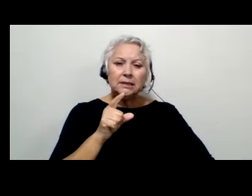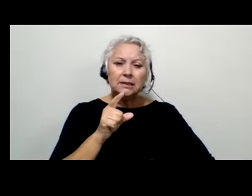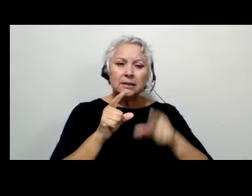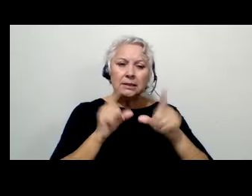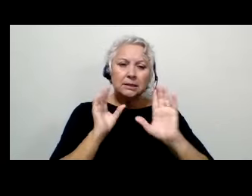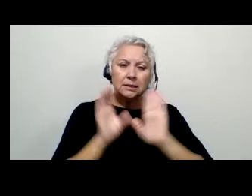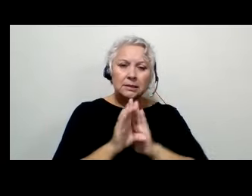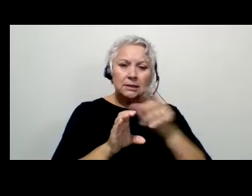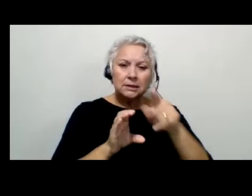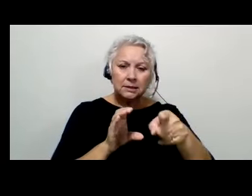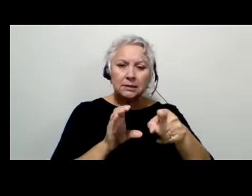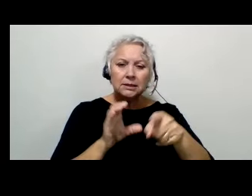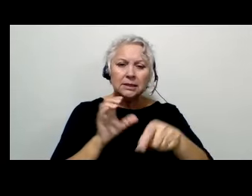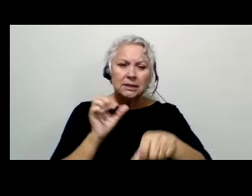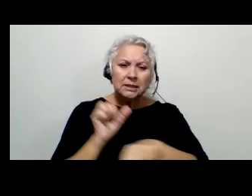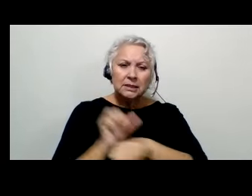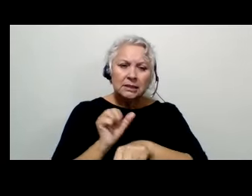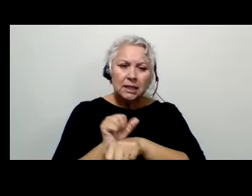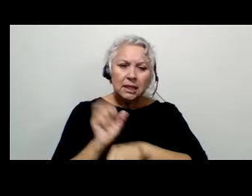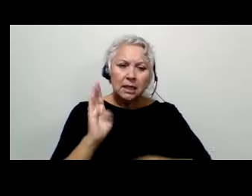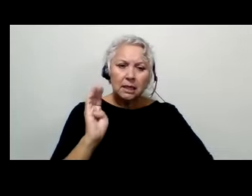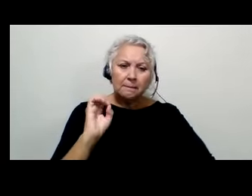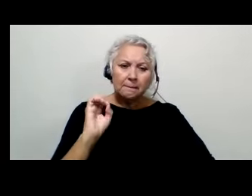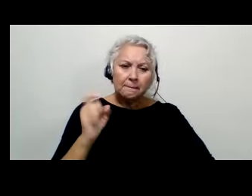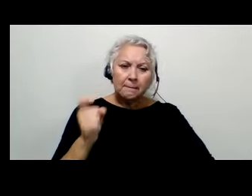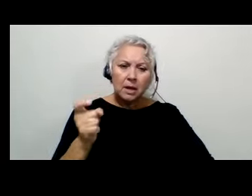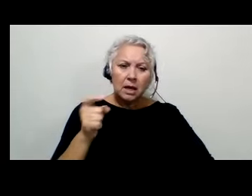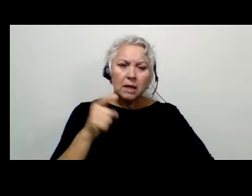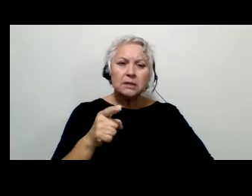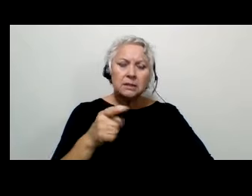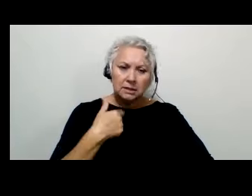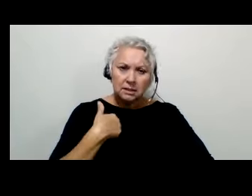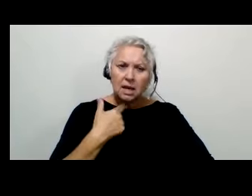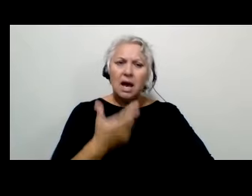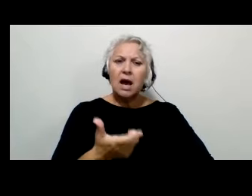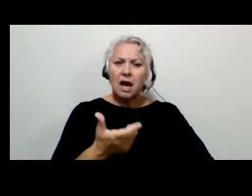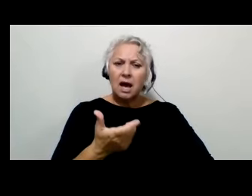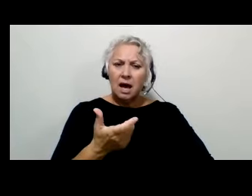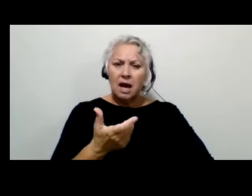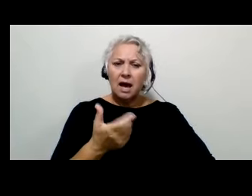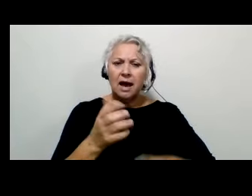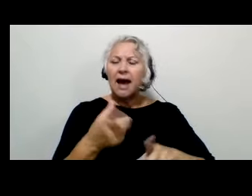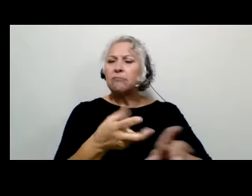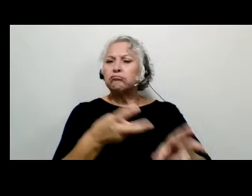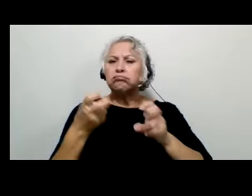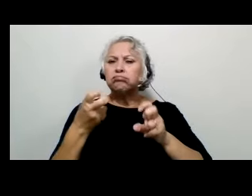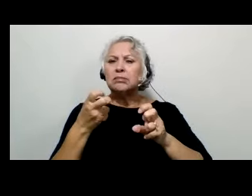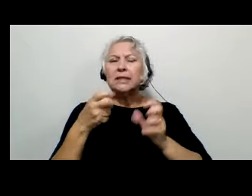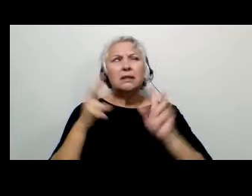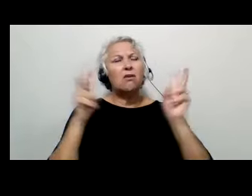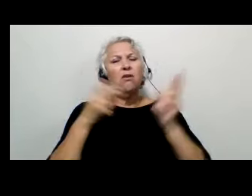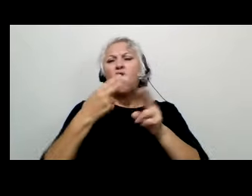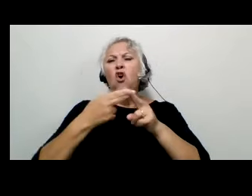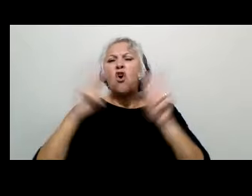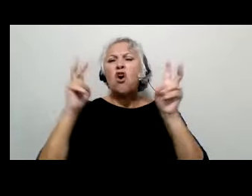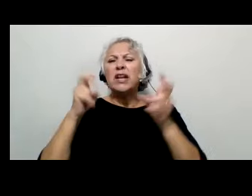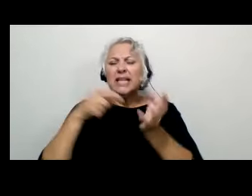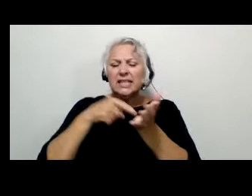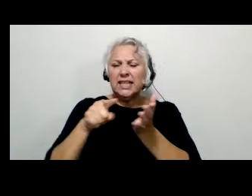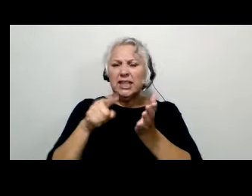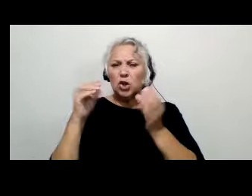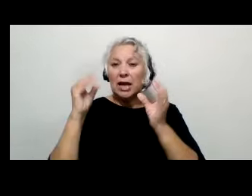is a task box, and I got off of Teacher Pay Teachers, and